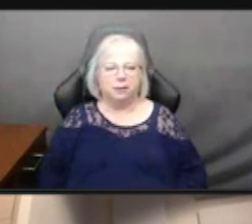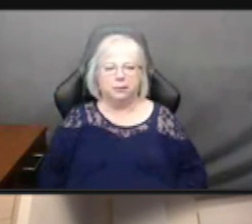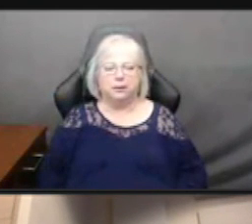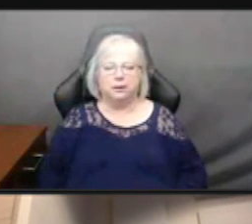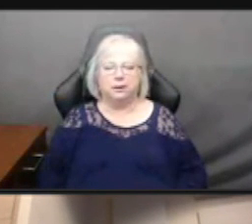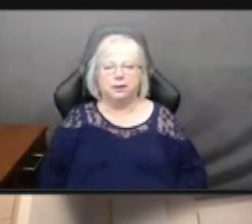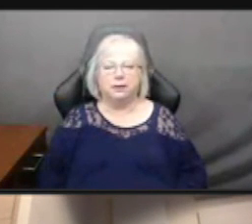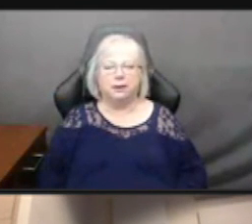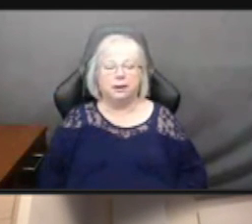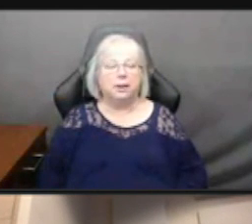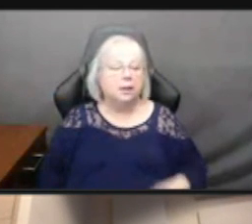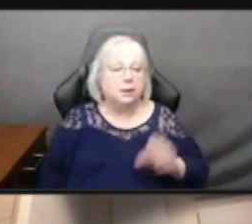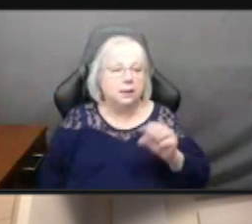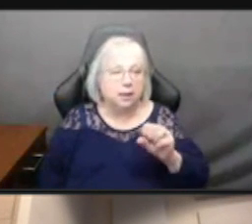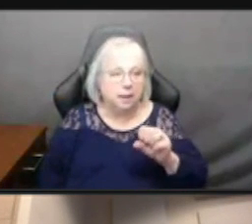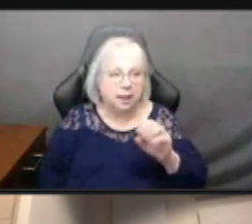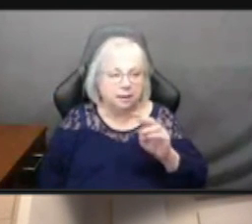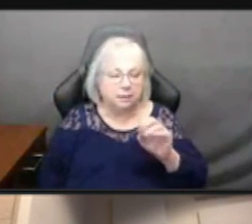Yes, ma'am.